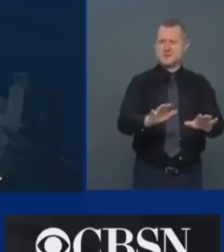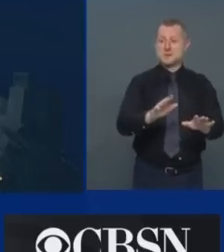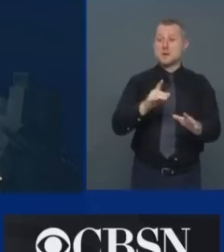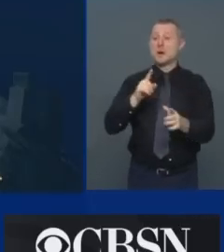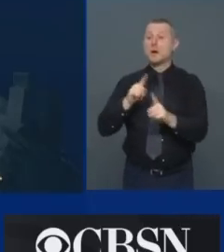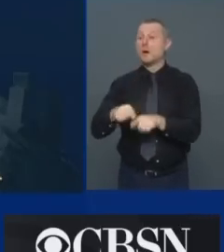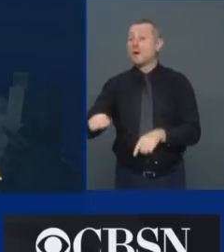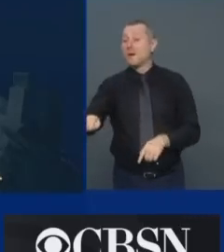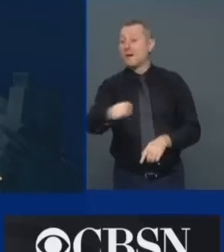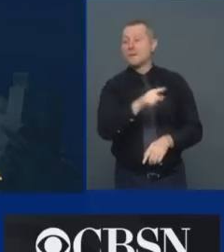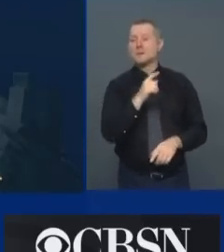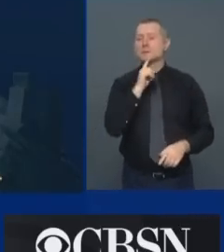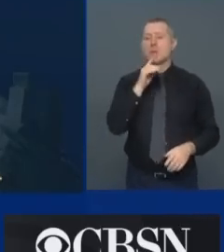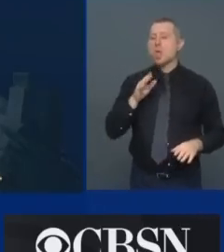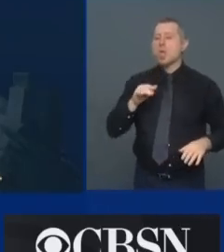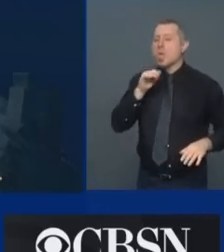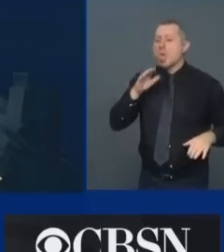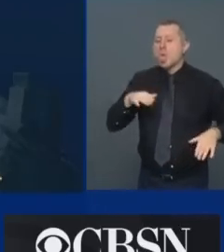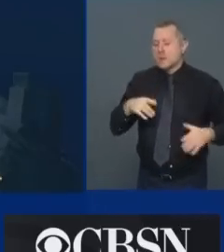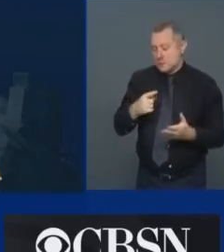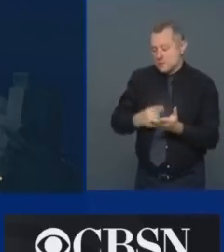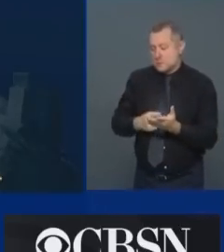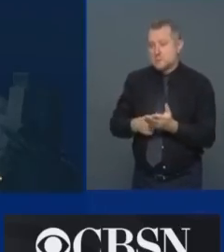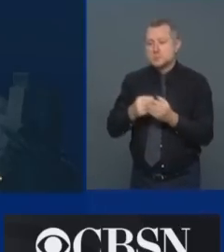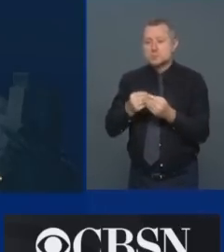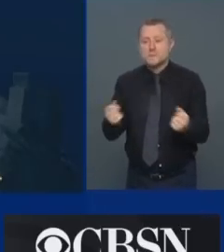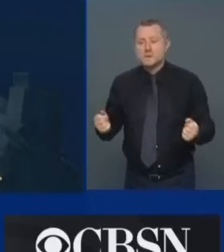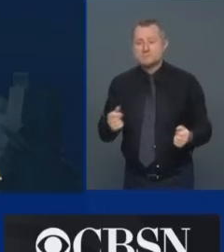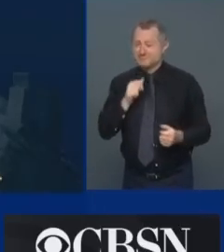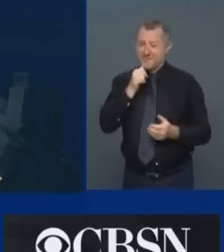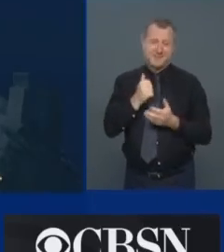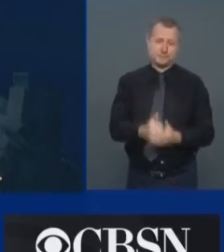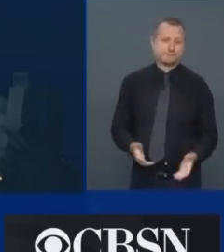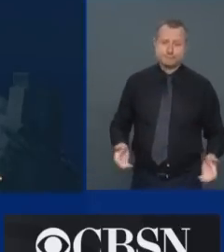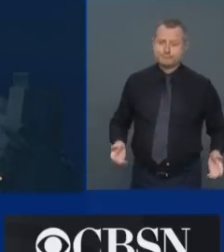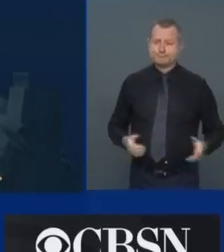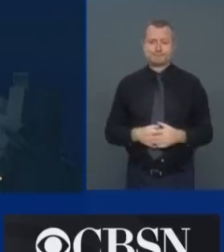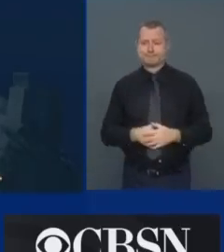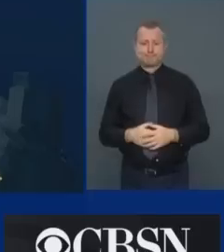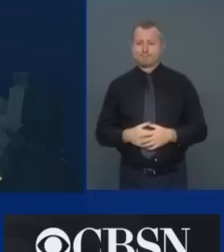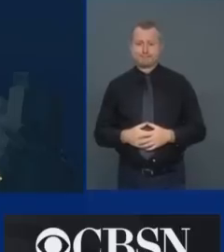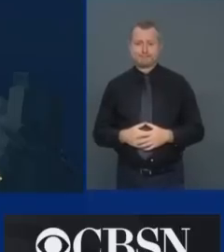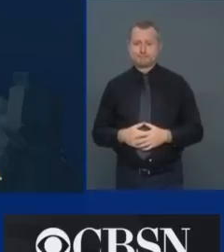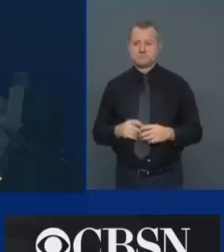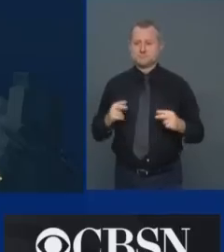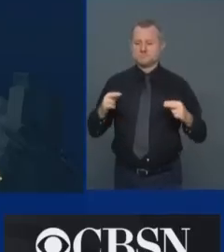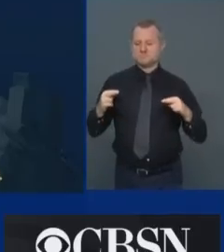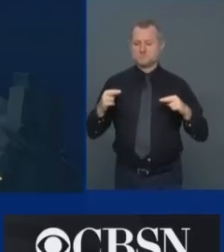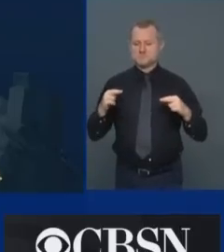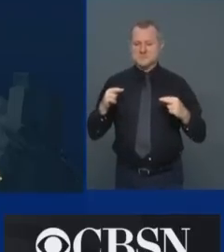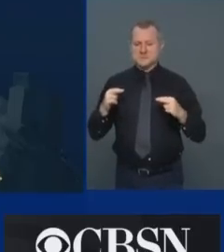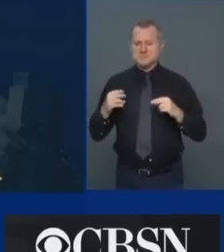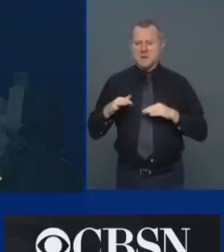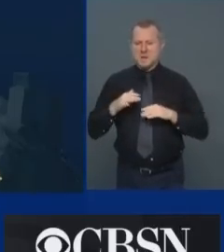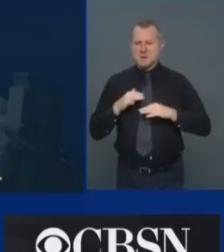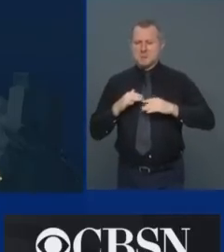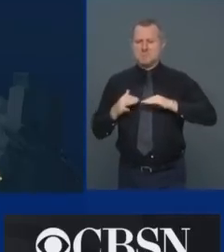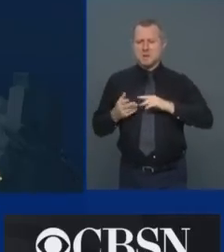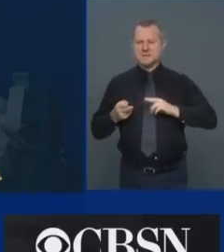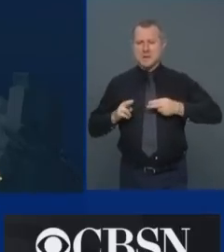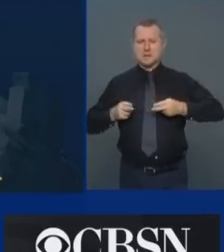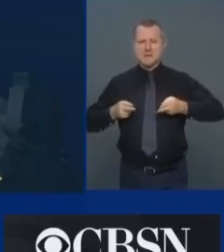one. They just fester. And actually, they get worse. The more they fester, the worse it